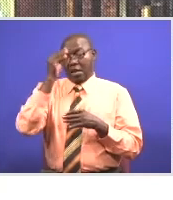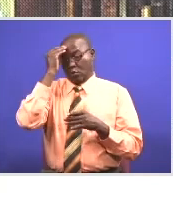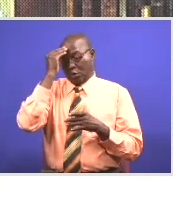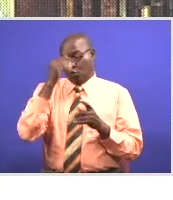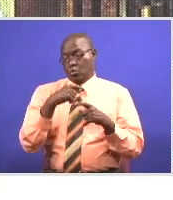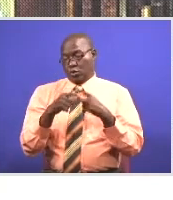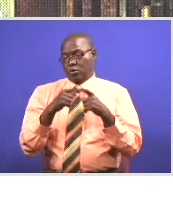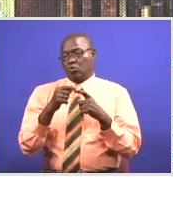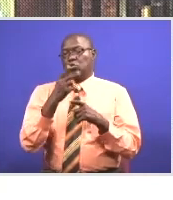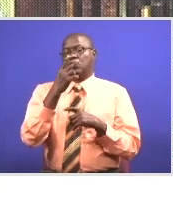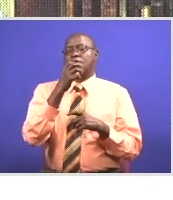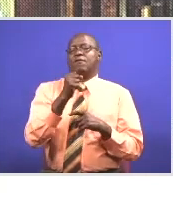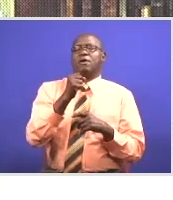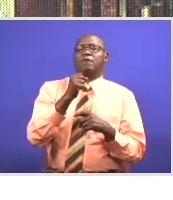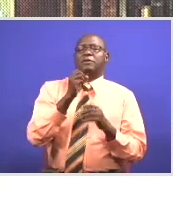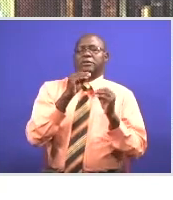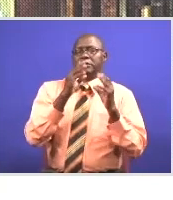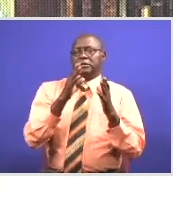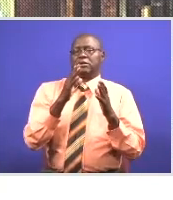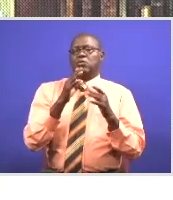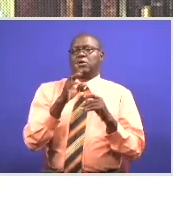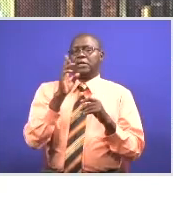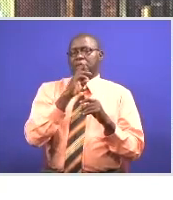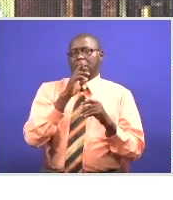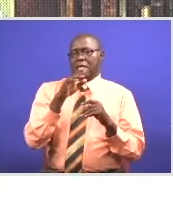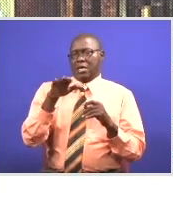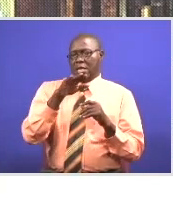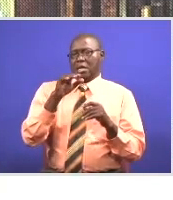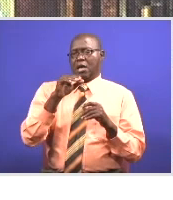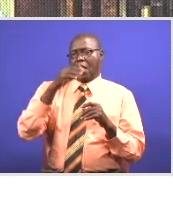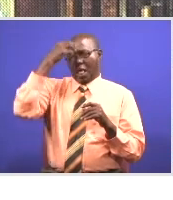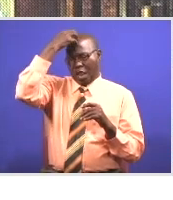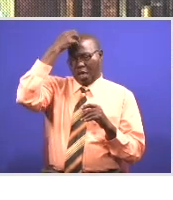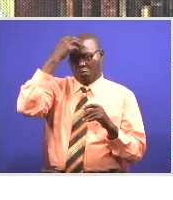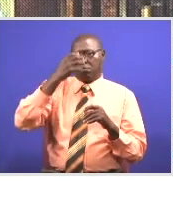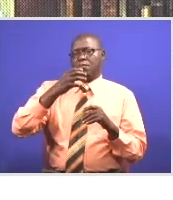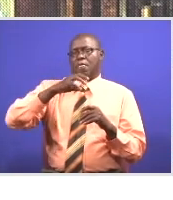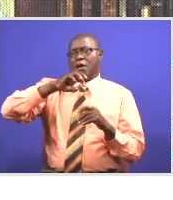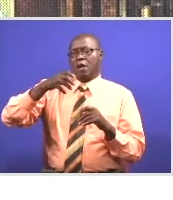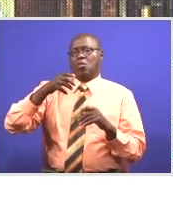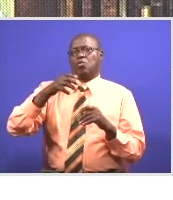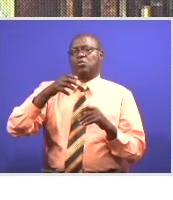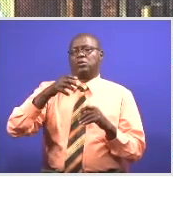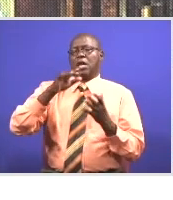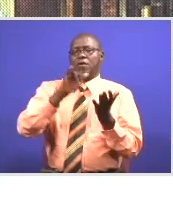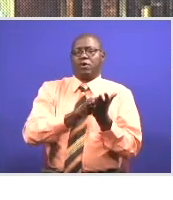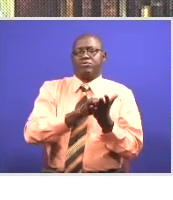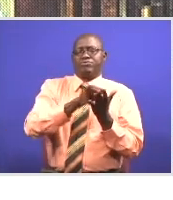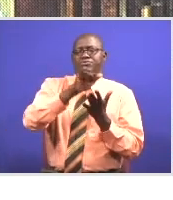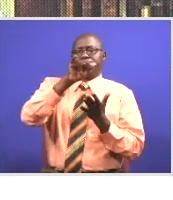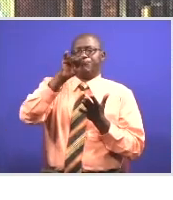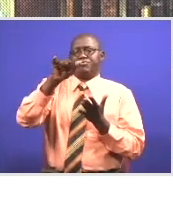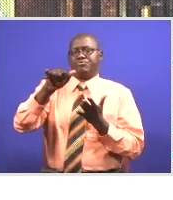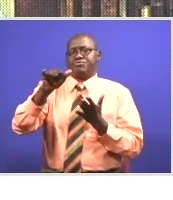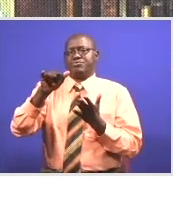And 25 teachers working in schools within the terror-prone Boni Forest in Lamu County were on Monday morning airlifted by a military chopper to their